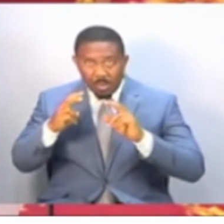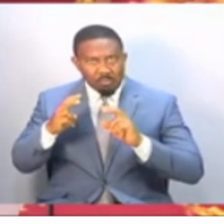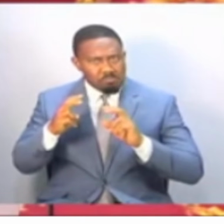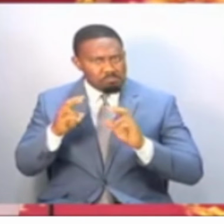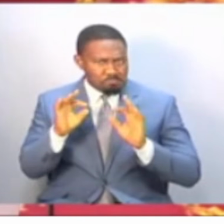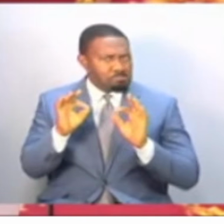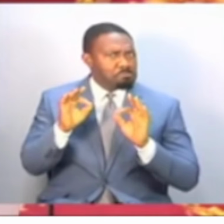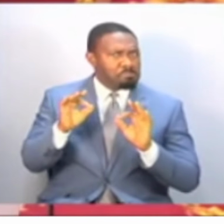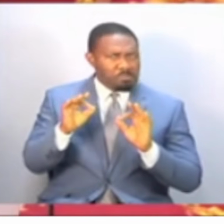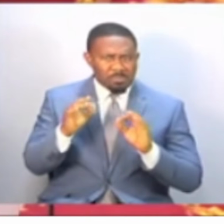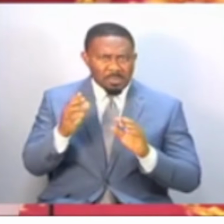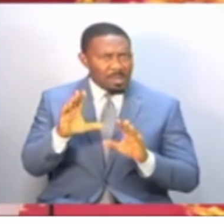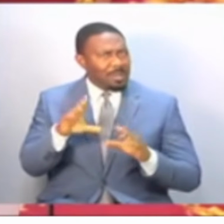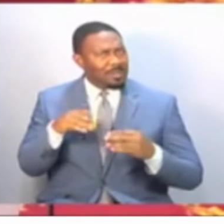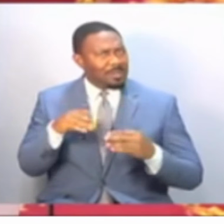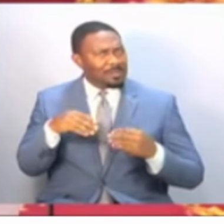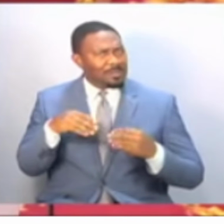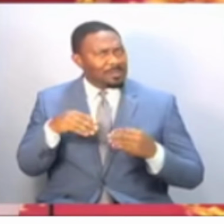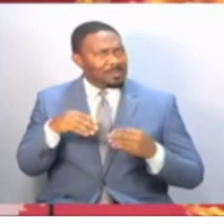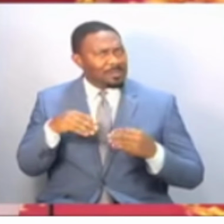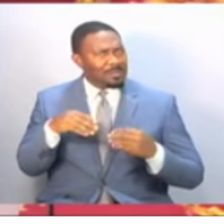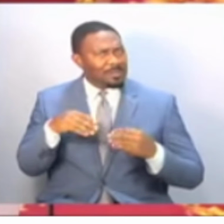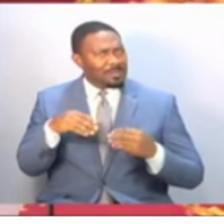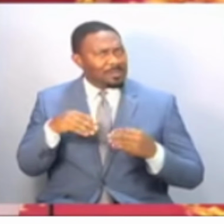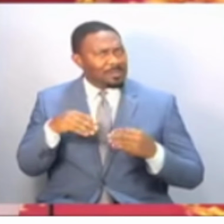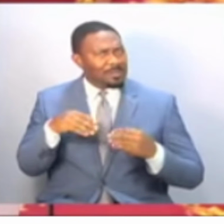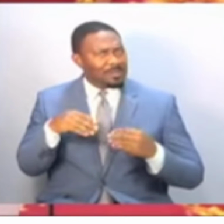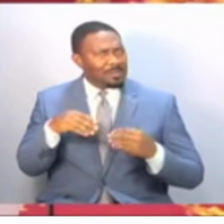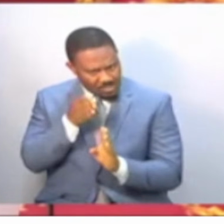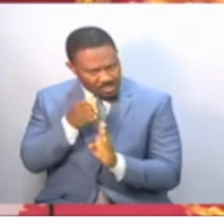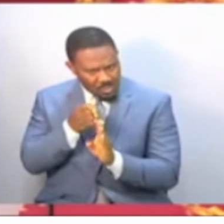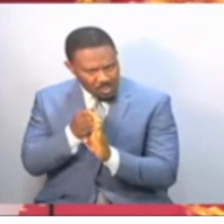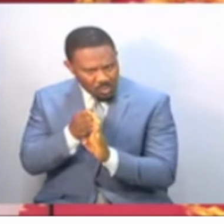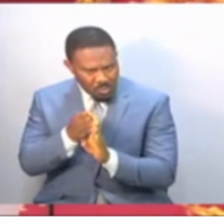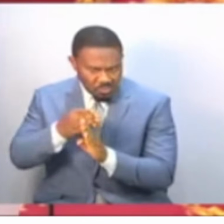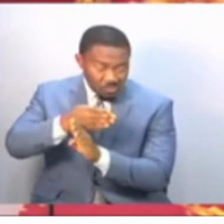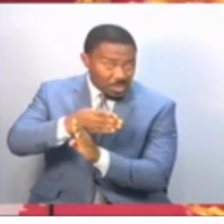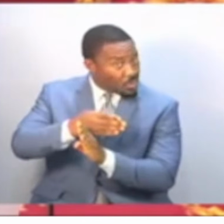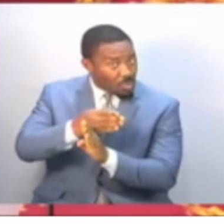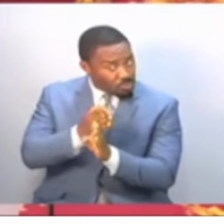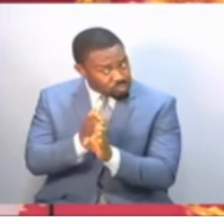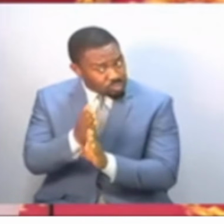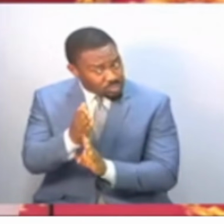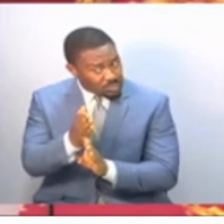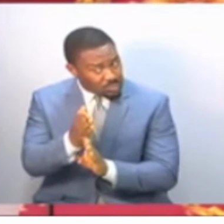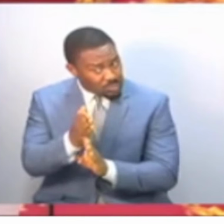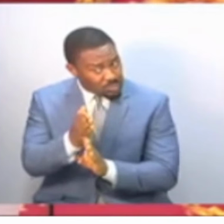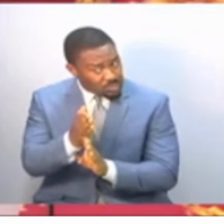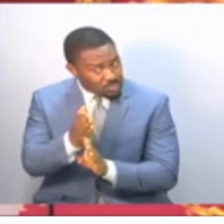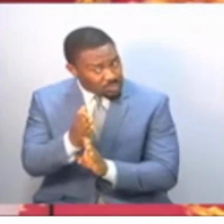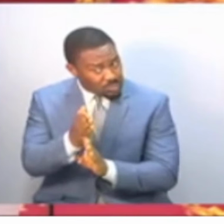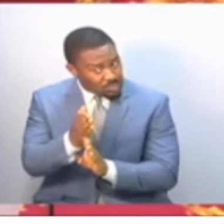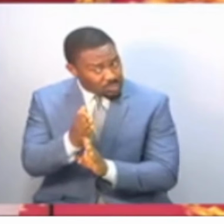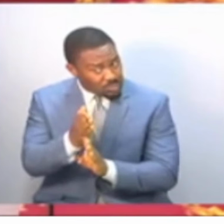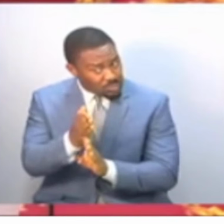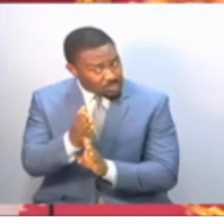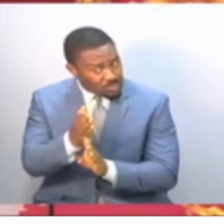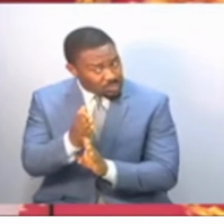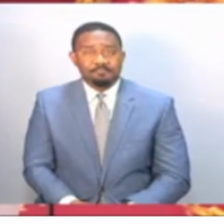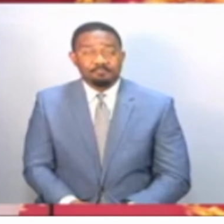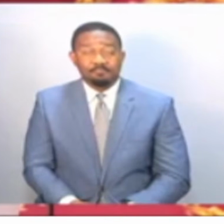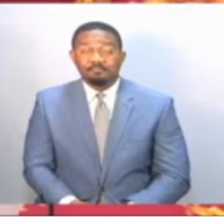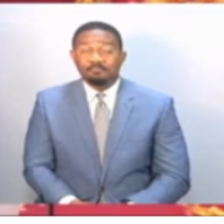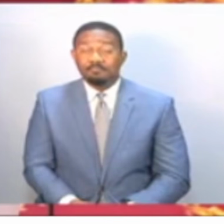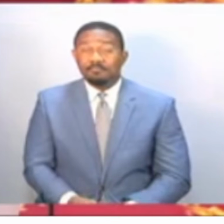ensures that we remain aligned with the expectations of Ghanaian people. I wish to assure the House